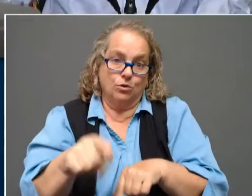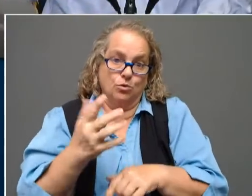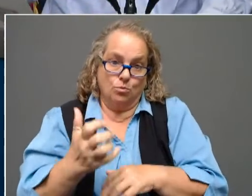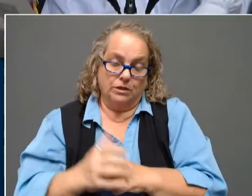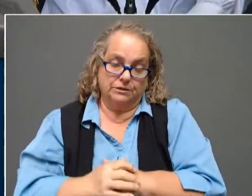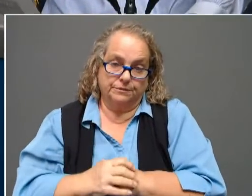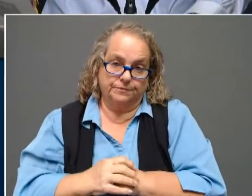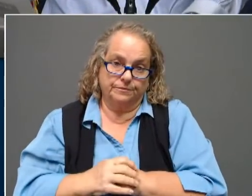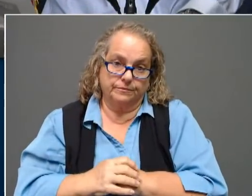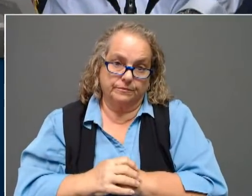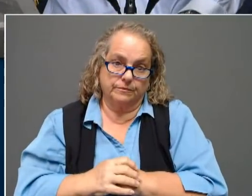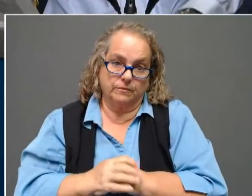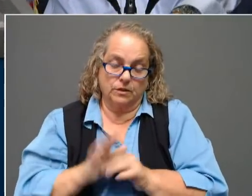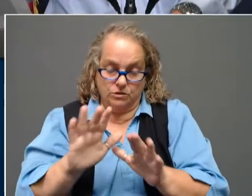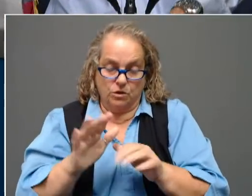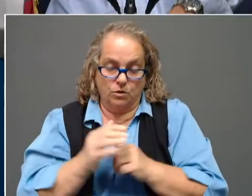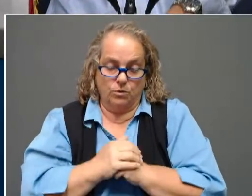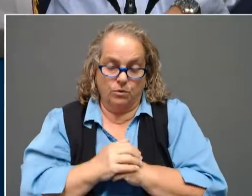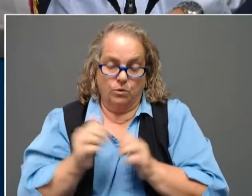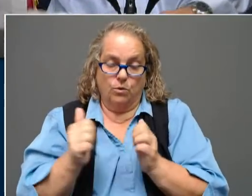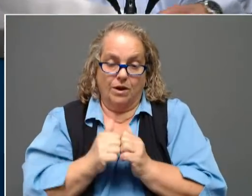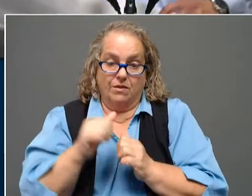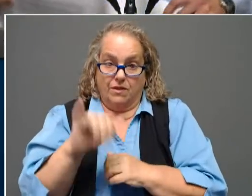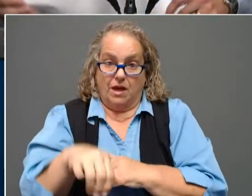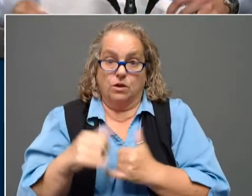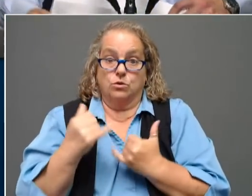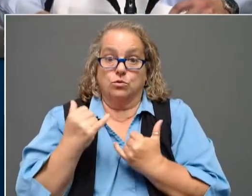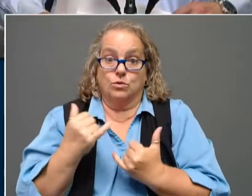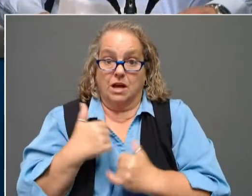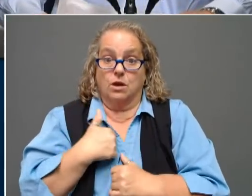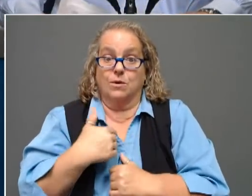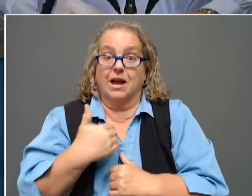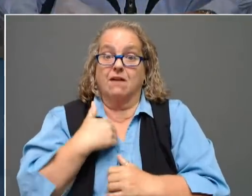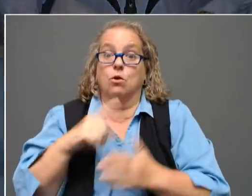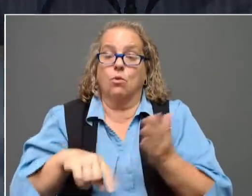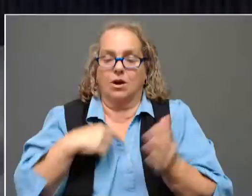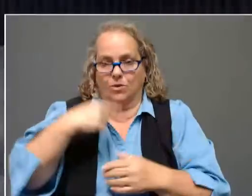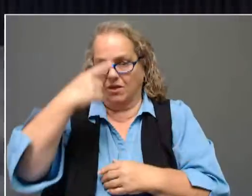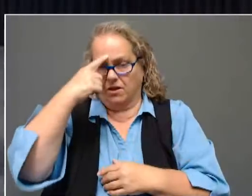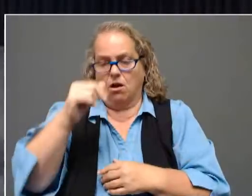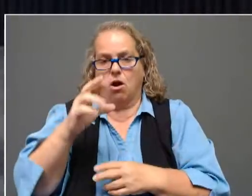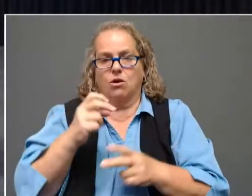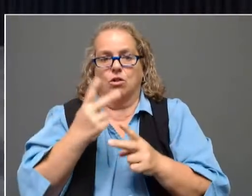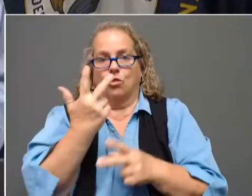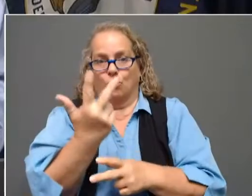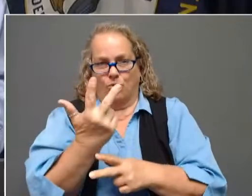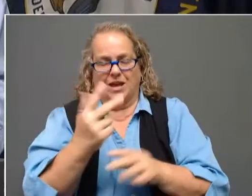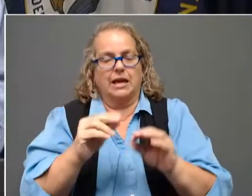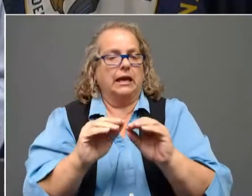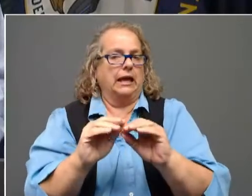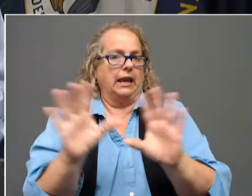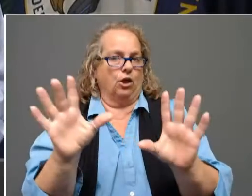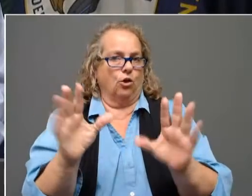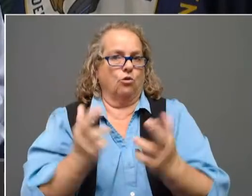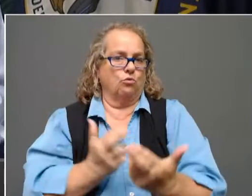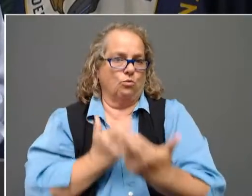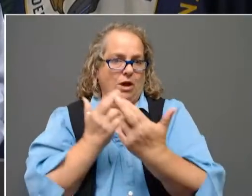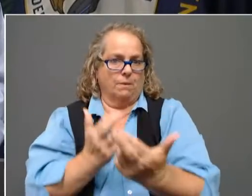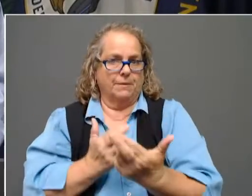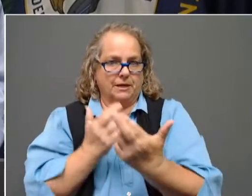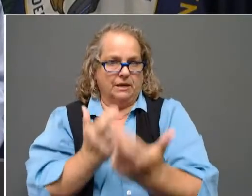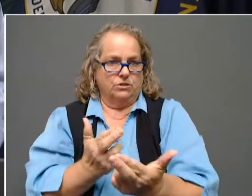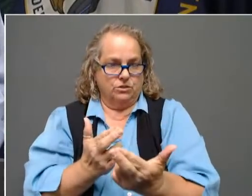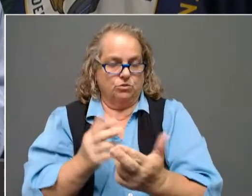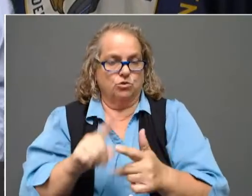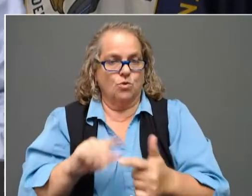with that, today we have what I believe are three pretty clear recommendations to our